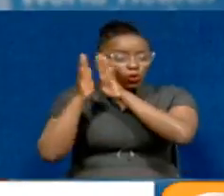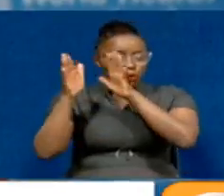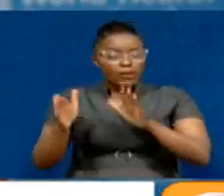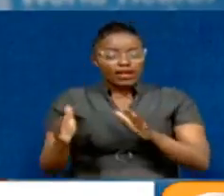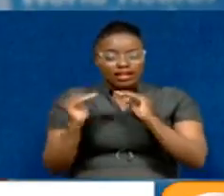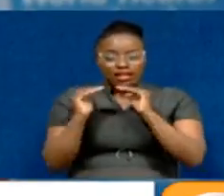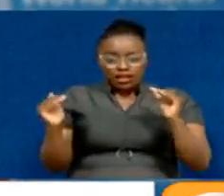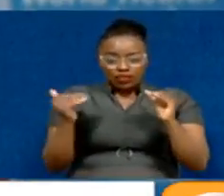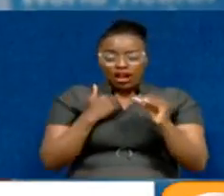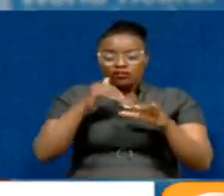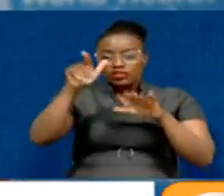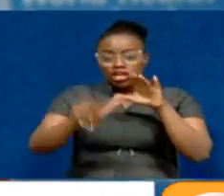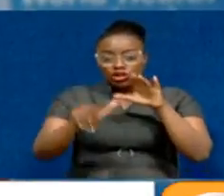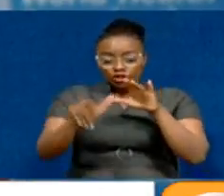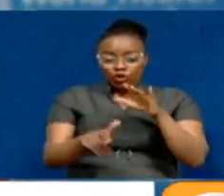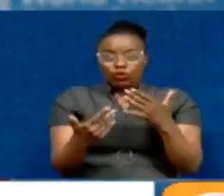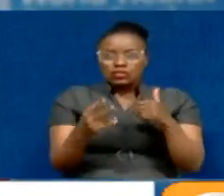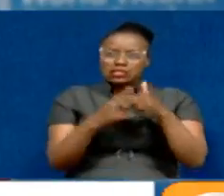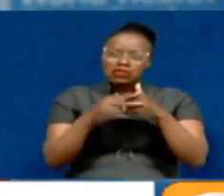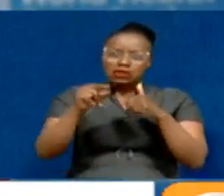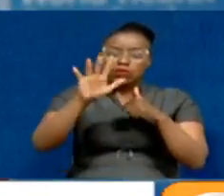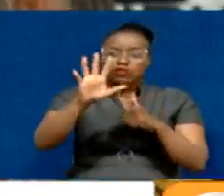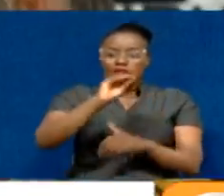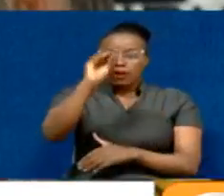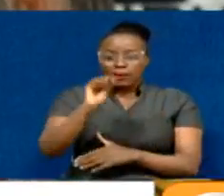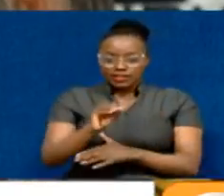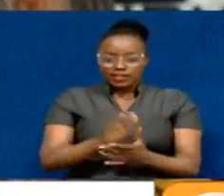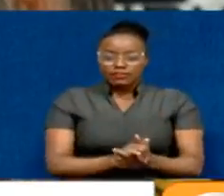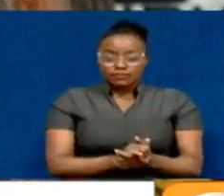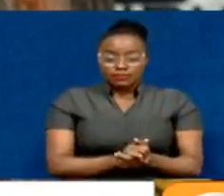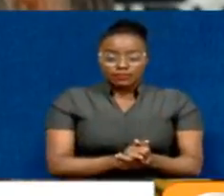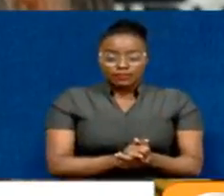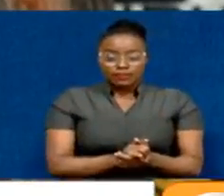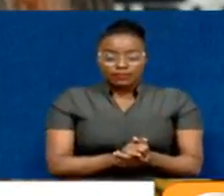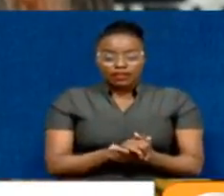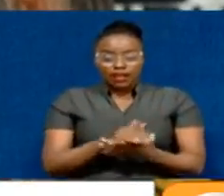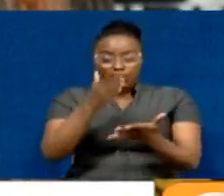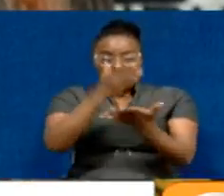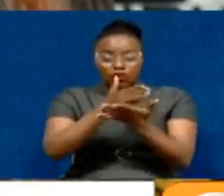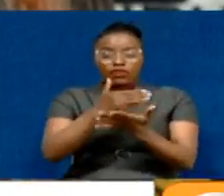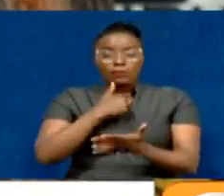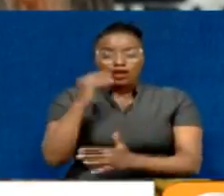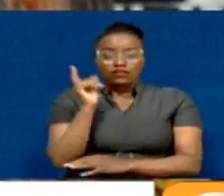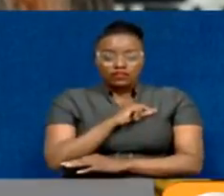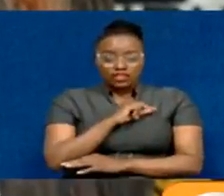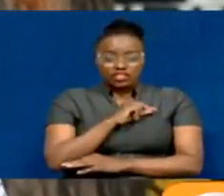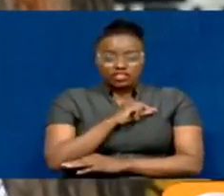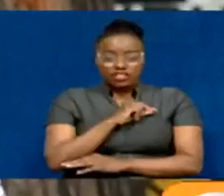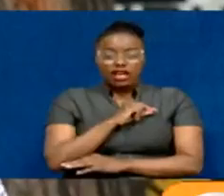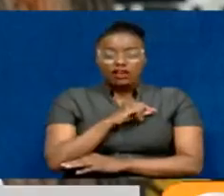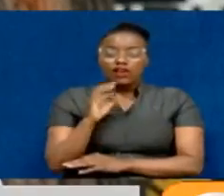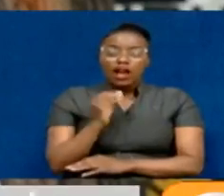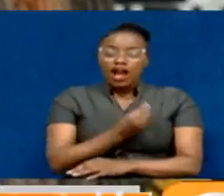occupancy rates remain low at 7.5%. We are confirming that